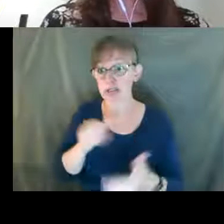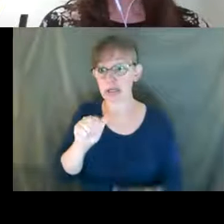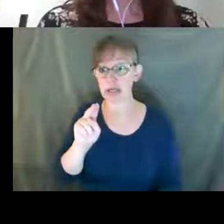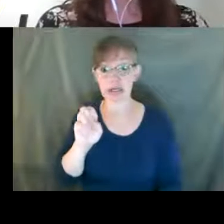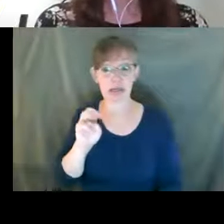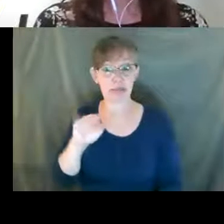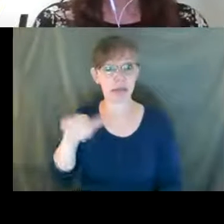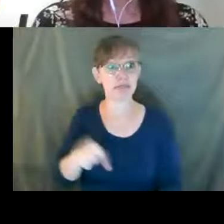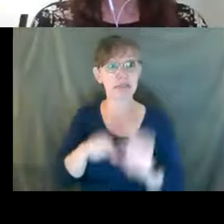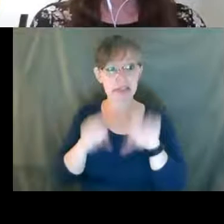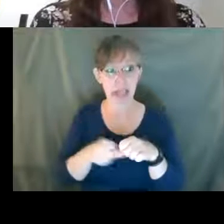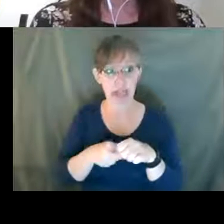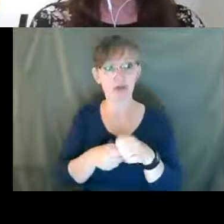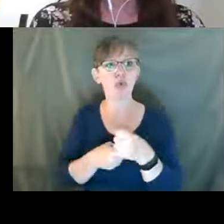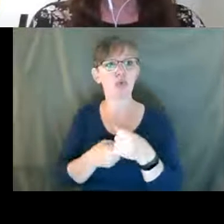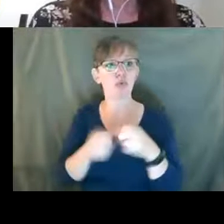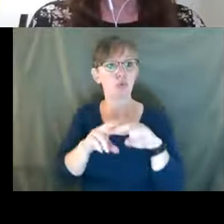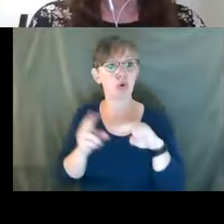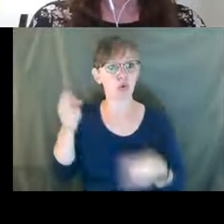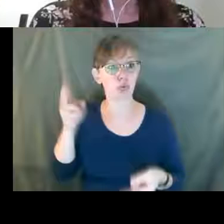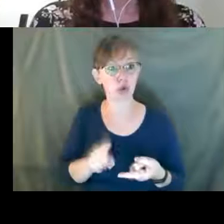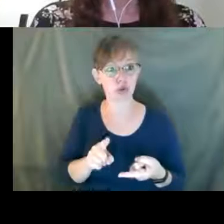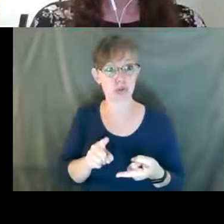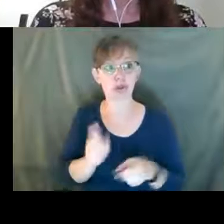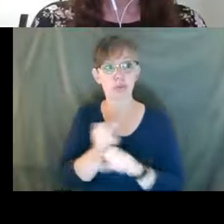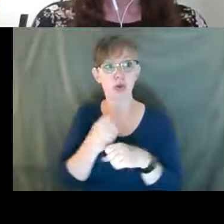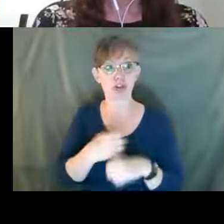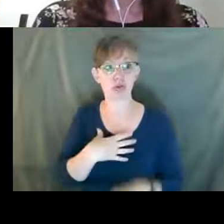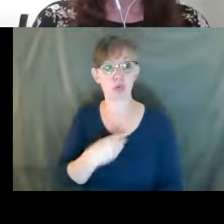red blood cells, which carries oxygen